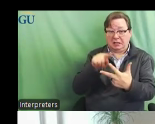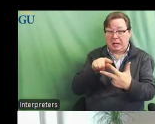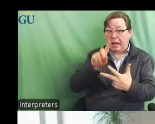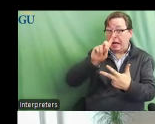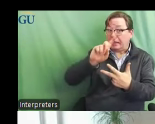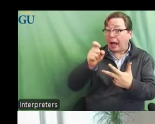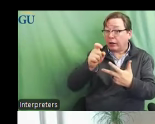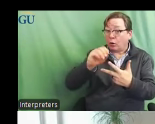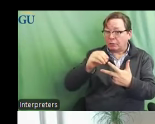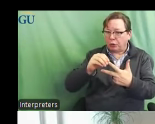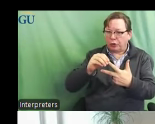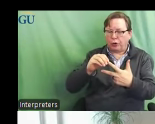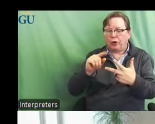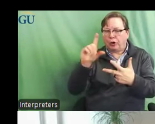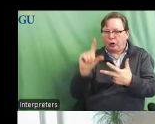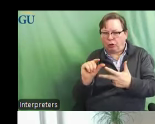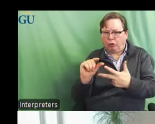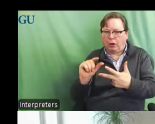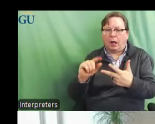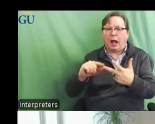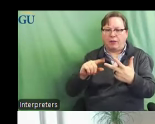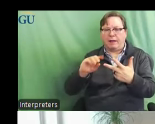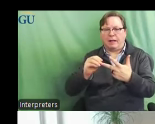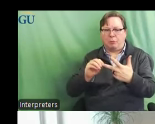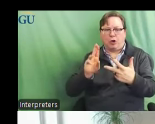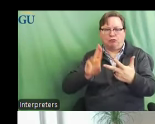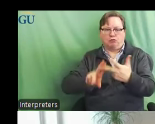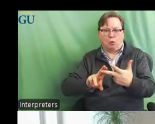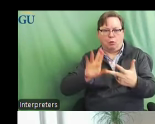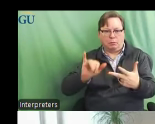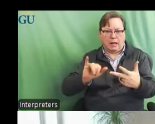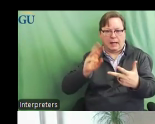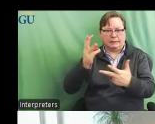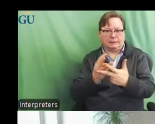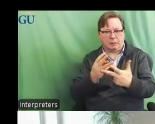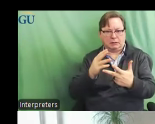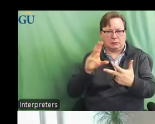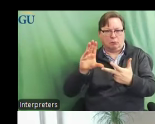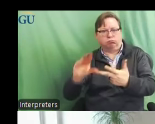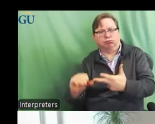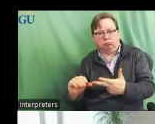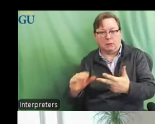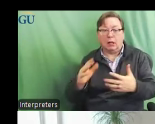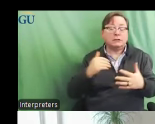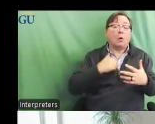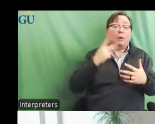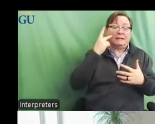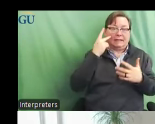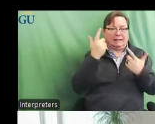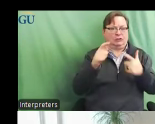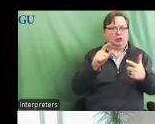diagnosed, and then the number that get enrolled by 6 months. We see this significant drop. So what are some of